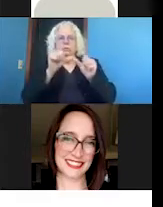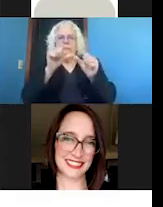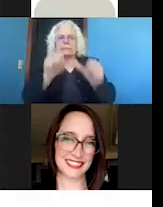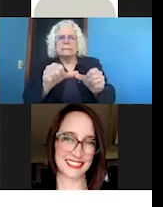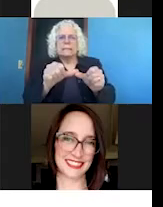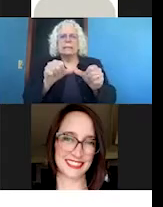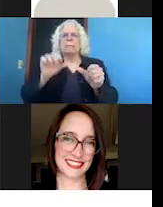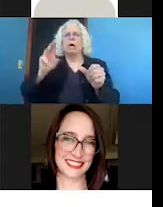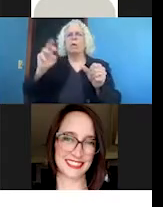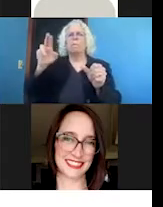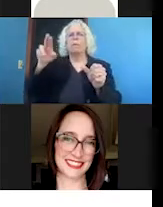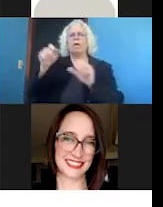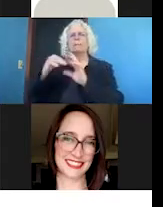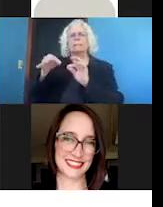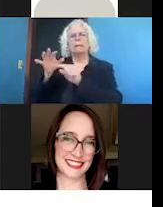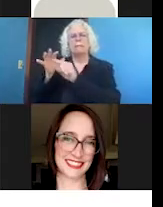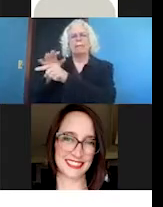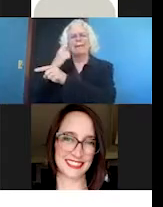framed around,